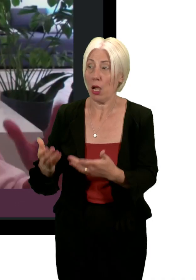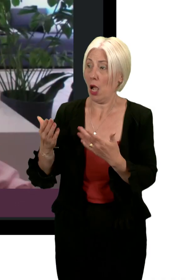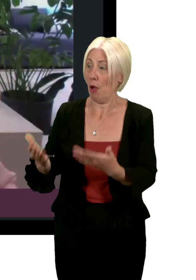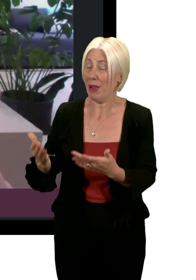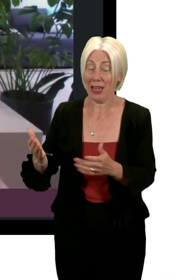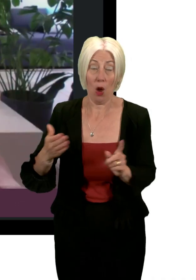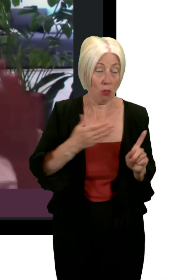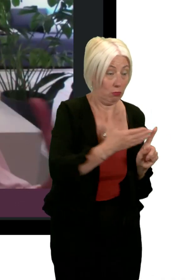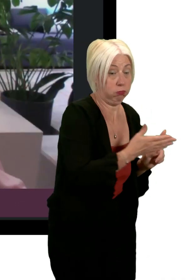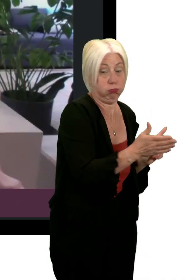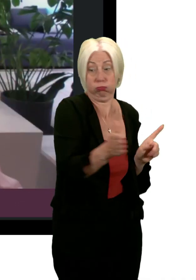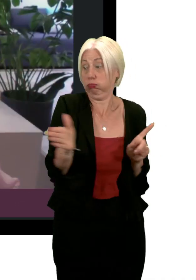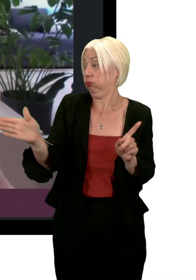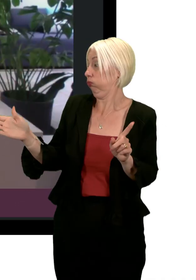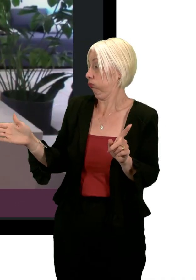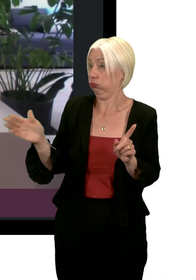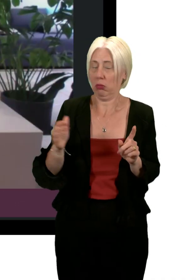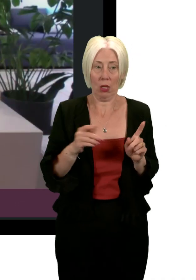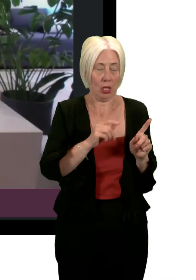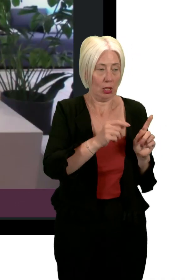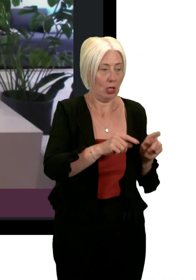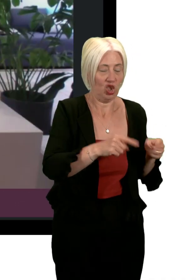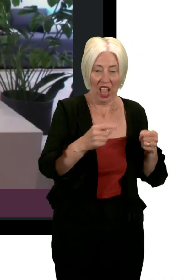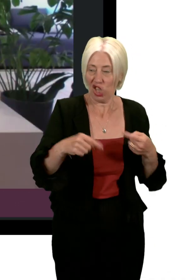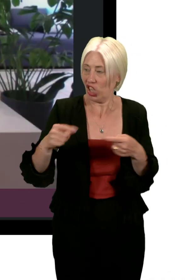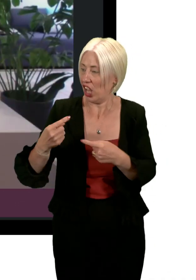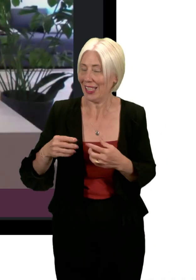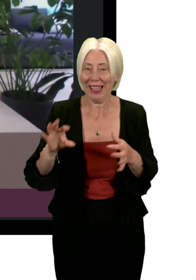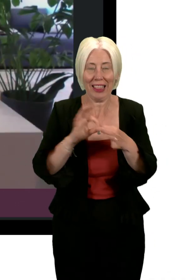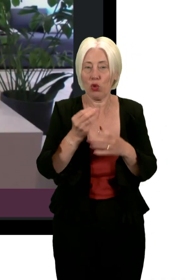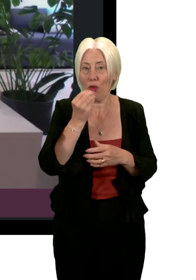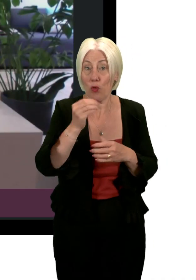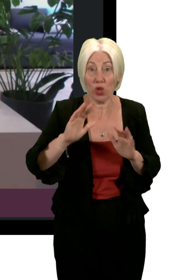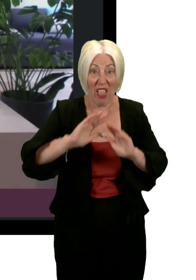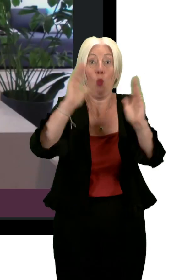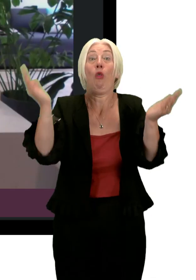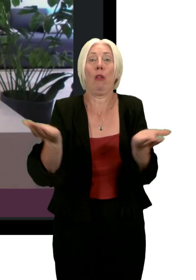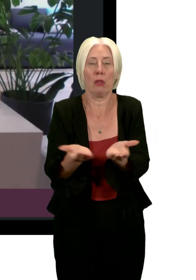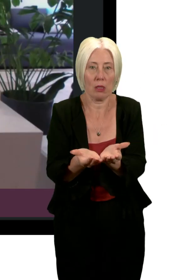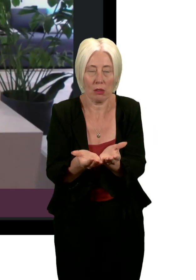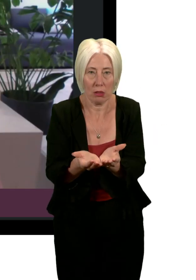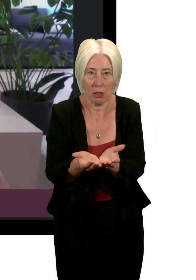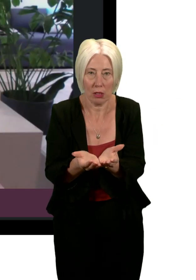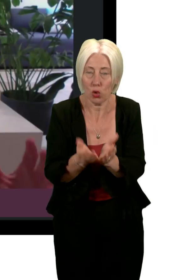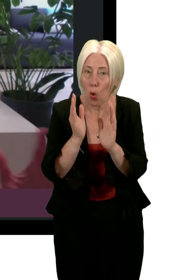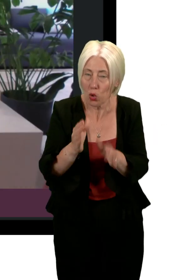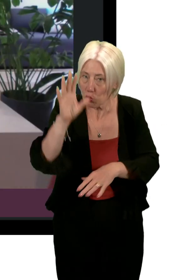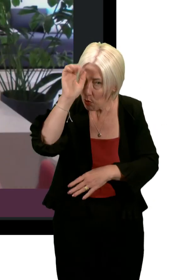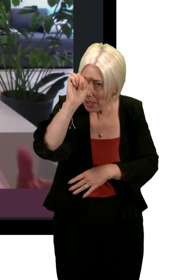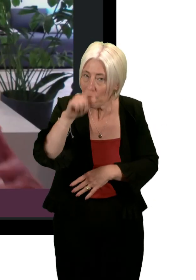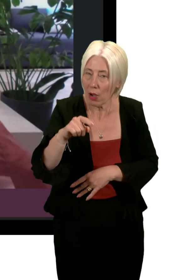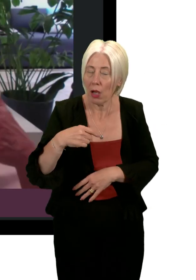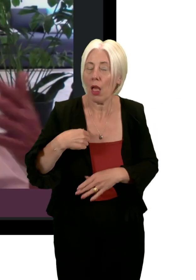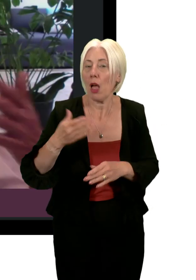of nutrition challenges across the world of different types and different places. So we should never lose sight of that. I worked a lot in the World